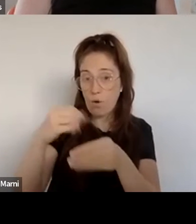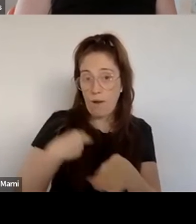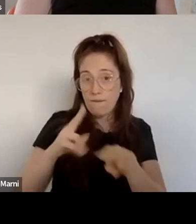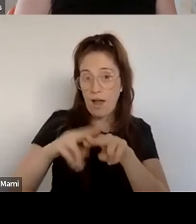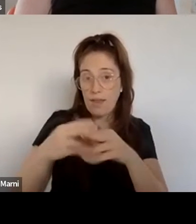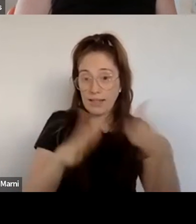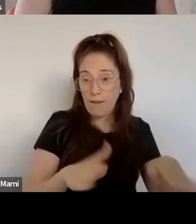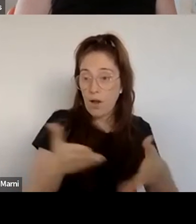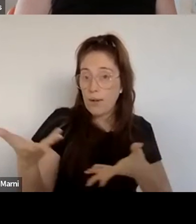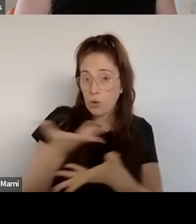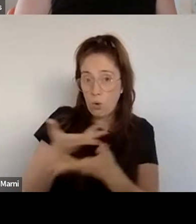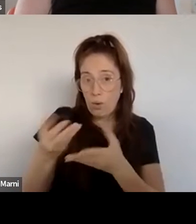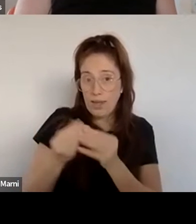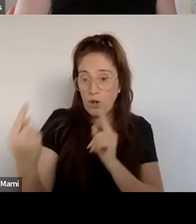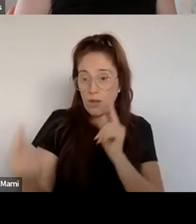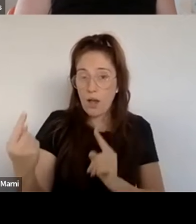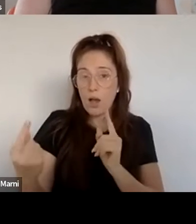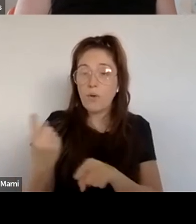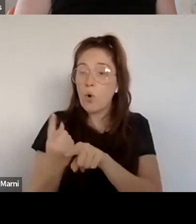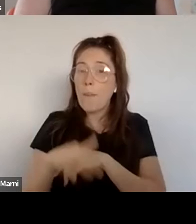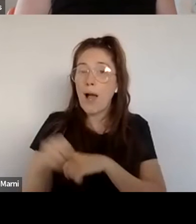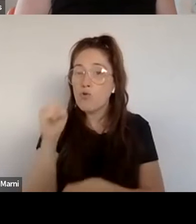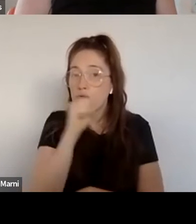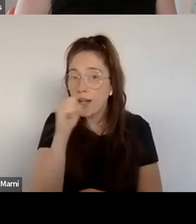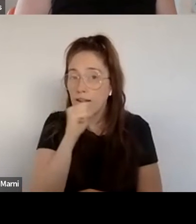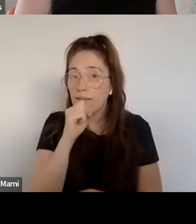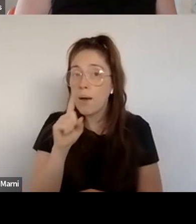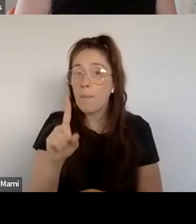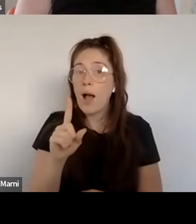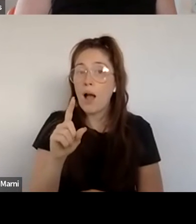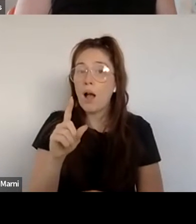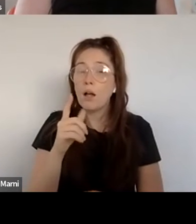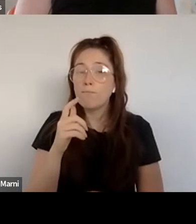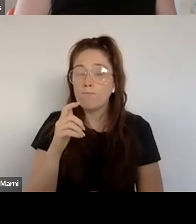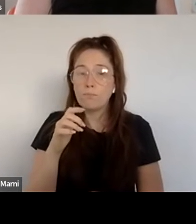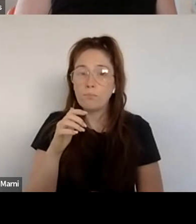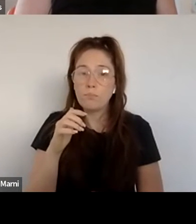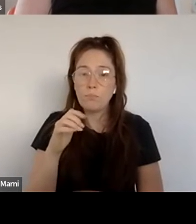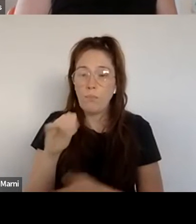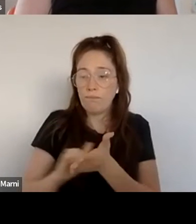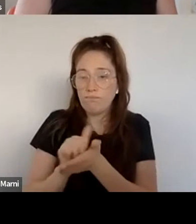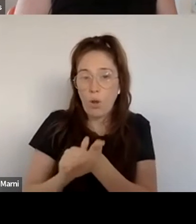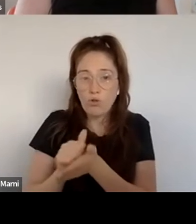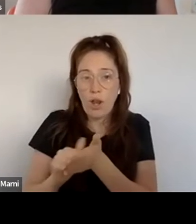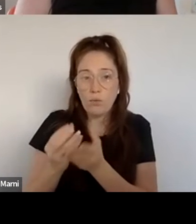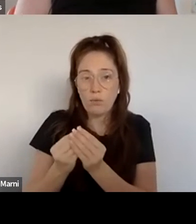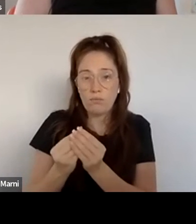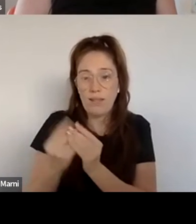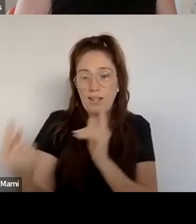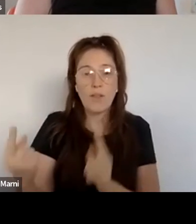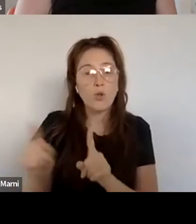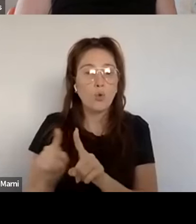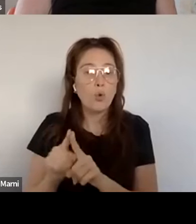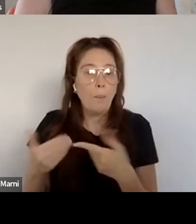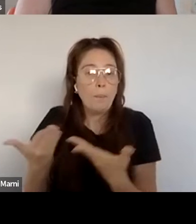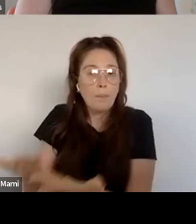We share our grief, and we also share our forgiveness of what happened. And like in